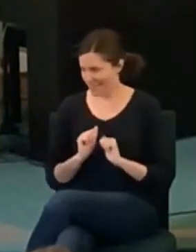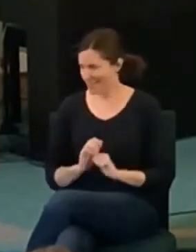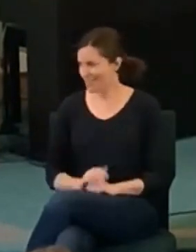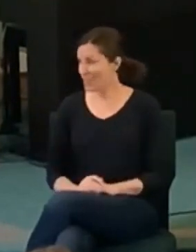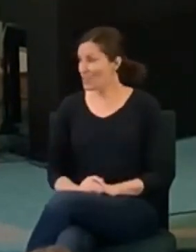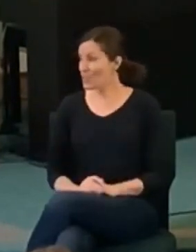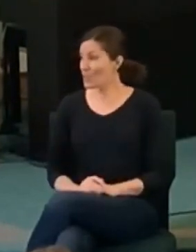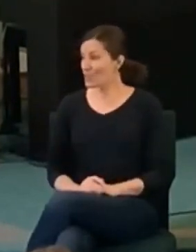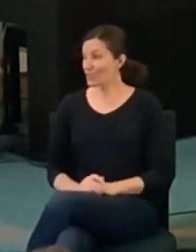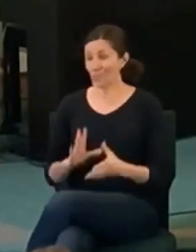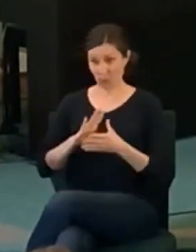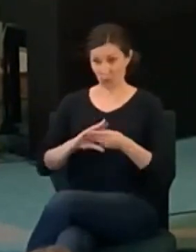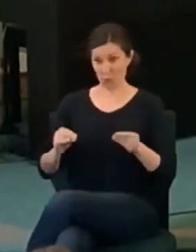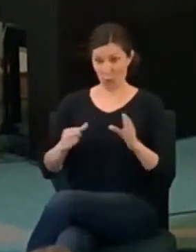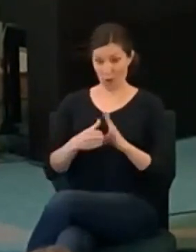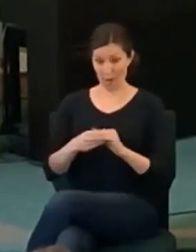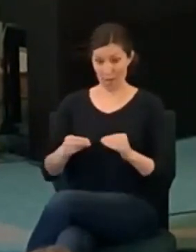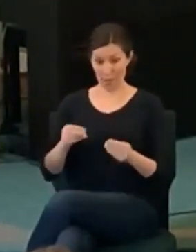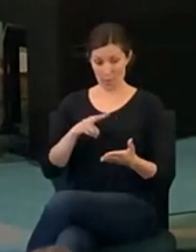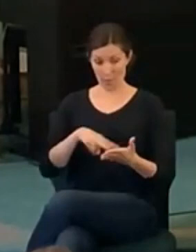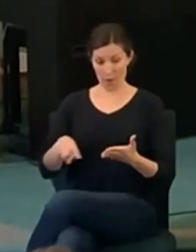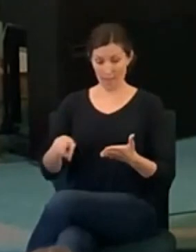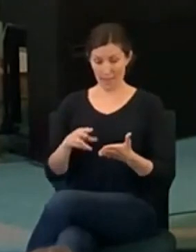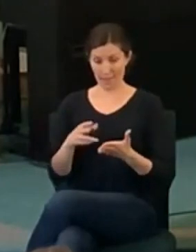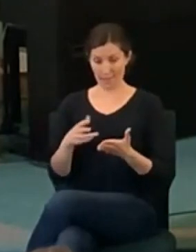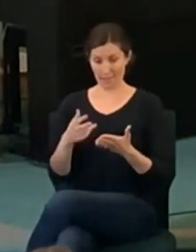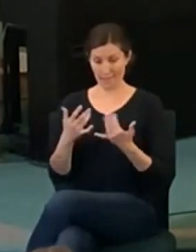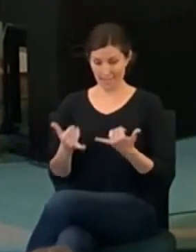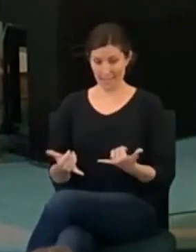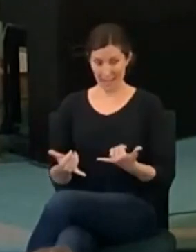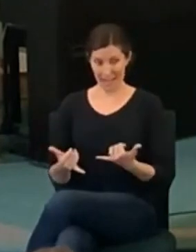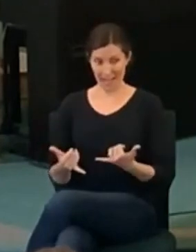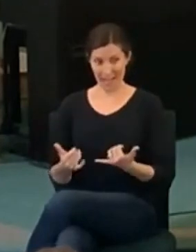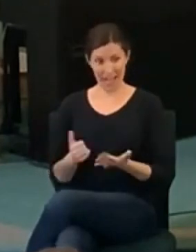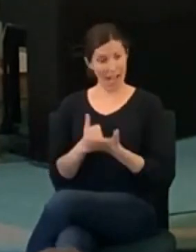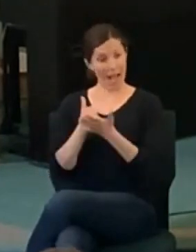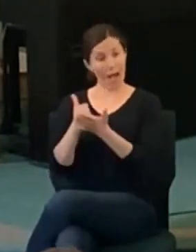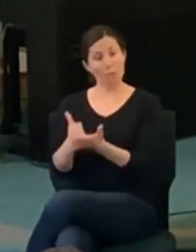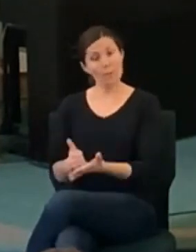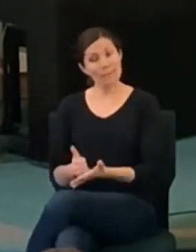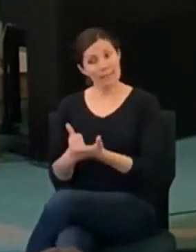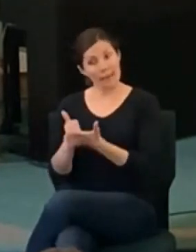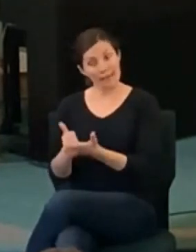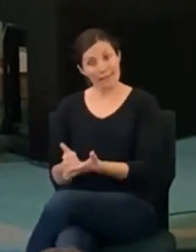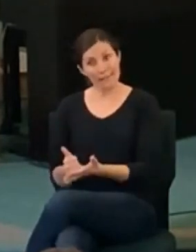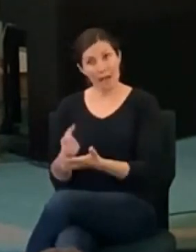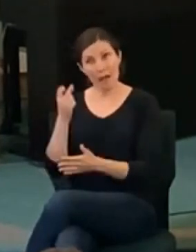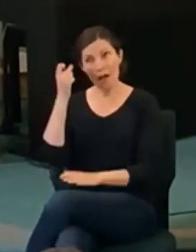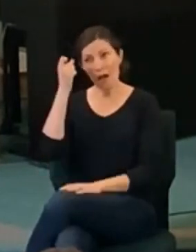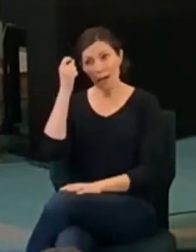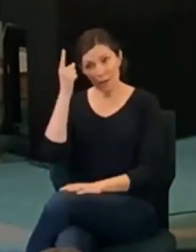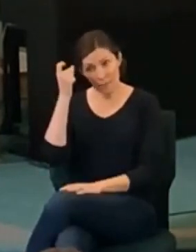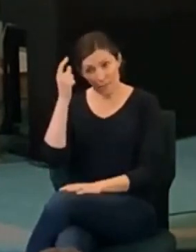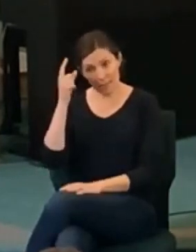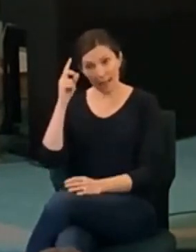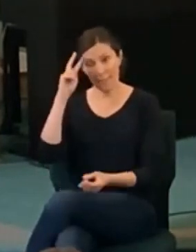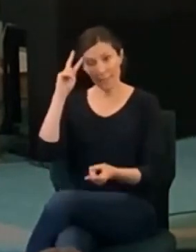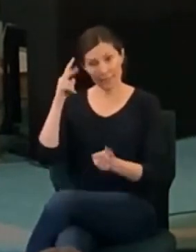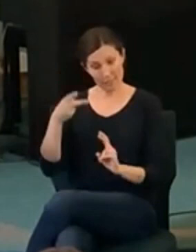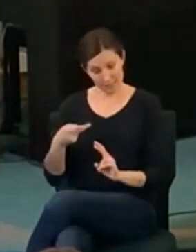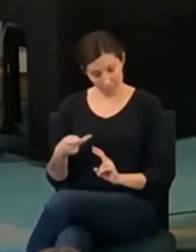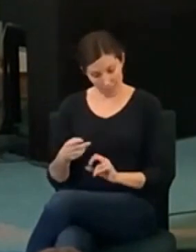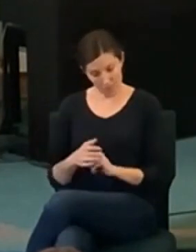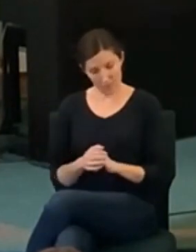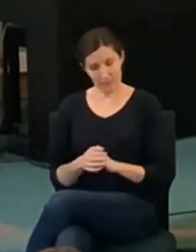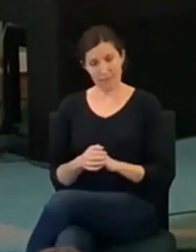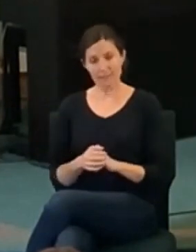couple few churches, even now those things occur. But I think we'll agree that most of those are misconceptions about what a